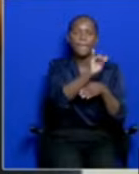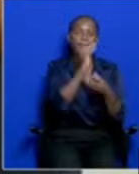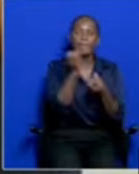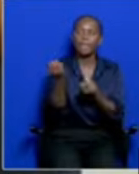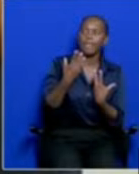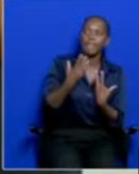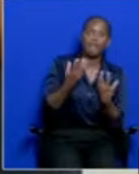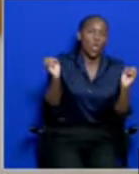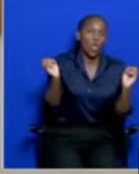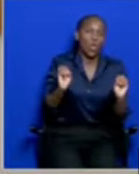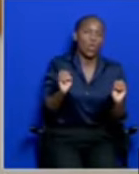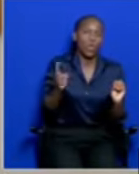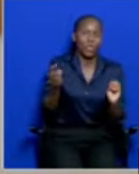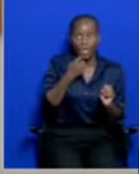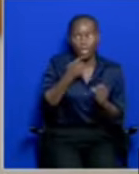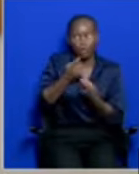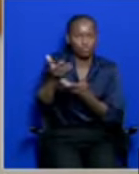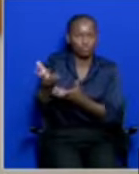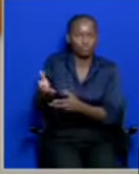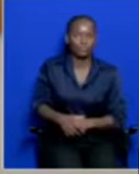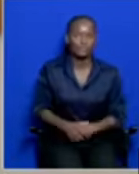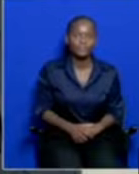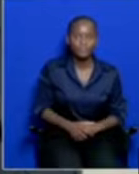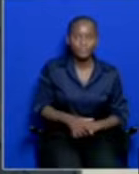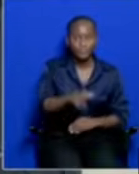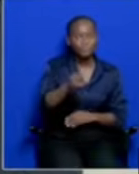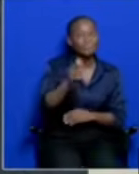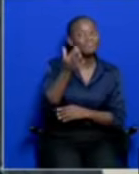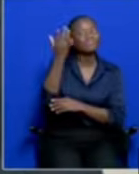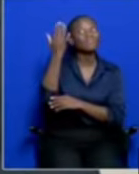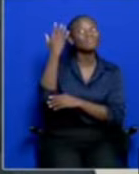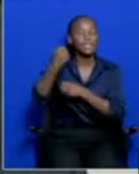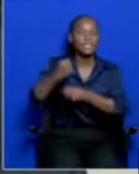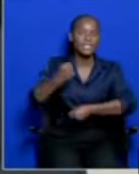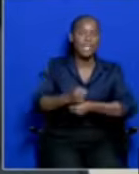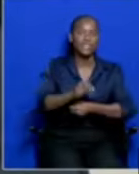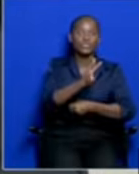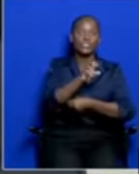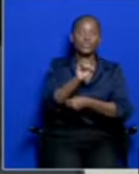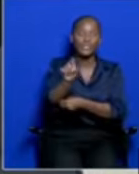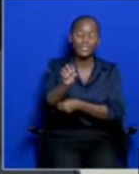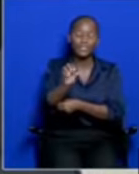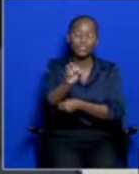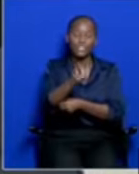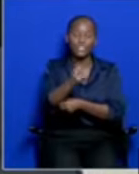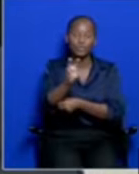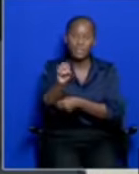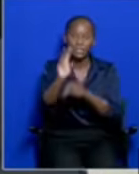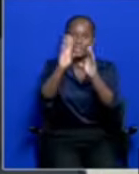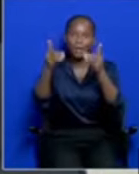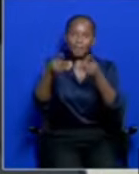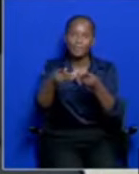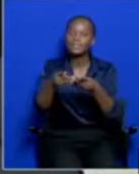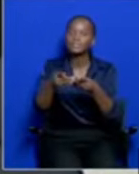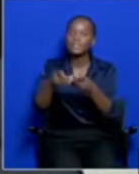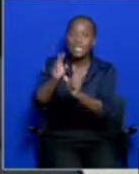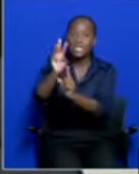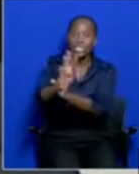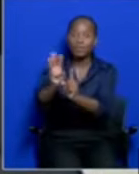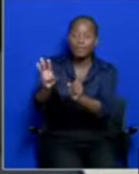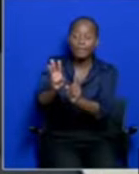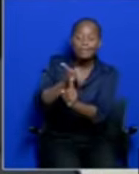their departmental hearing, the members that were dismissed, and we look why they were dismissed. They were